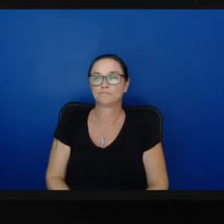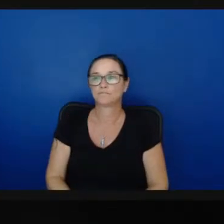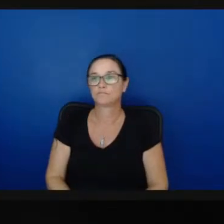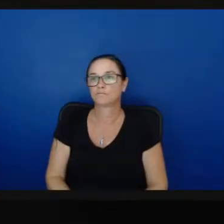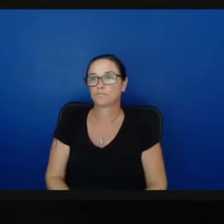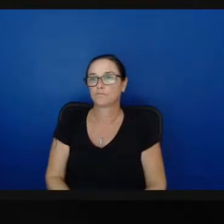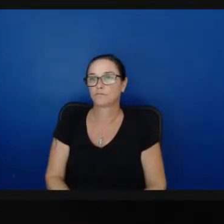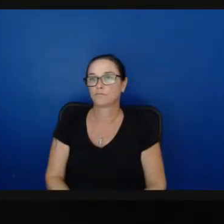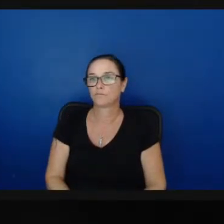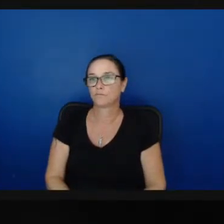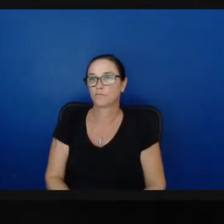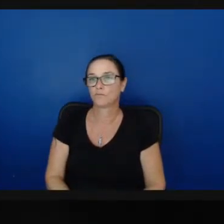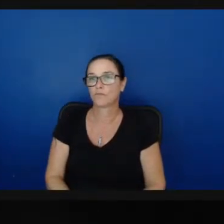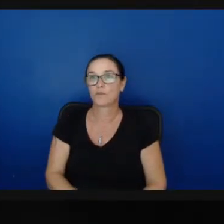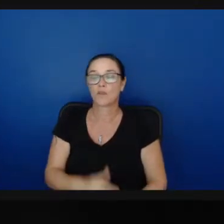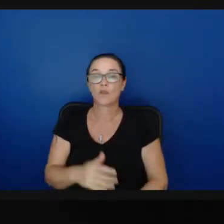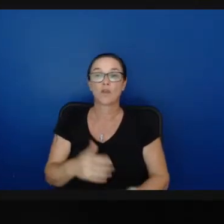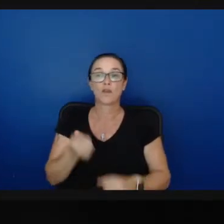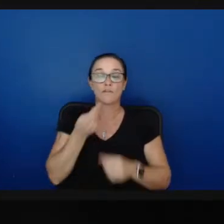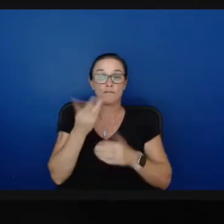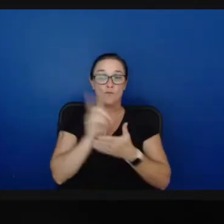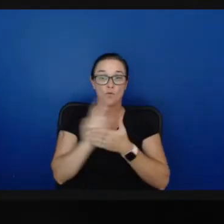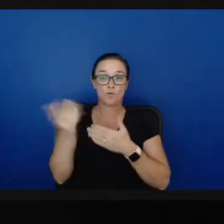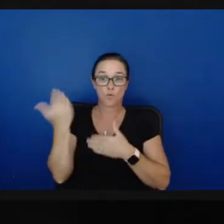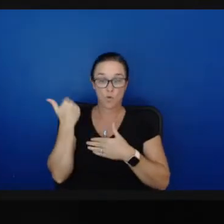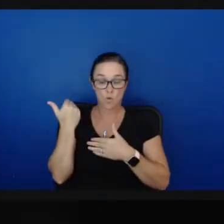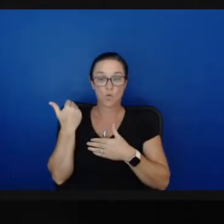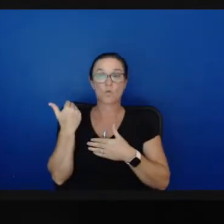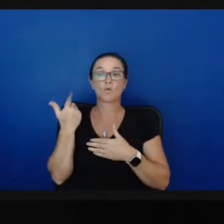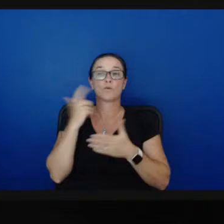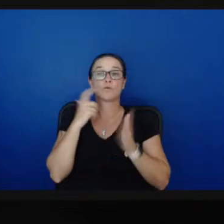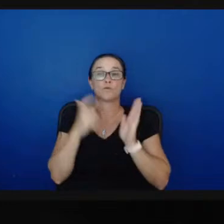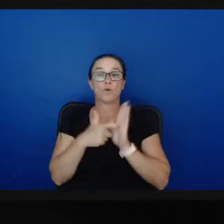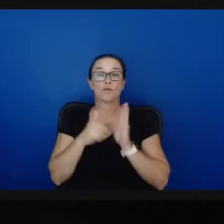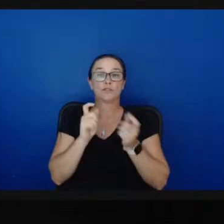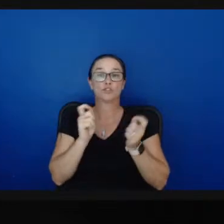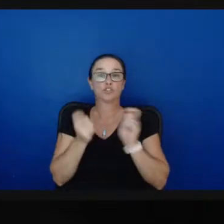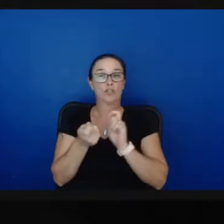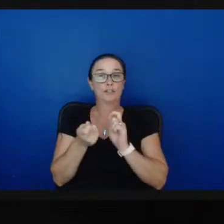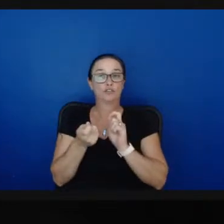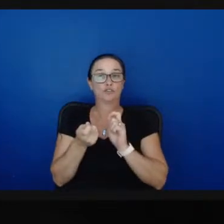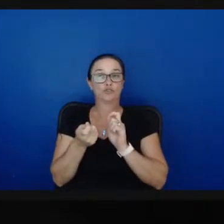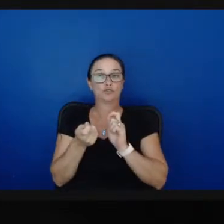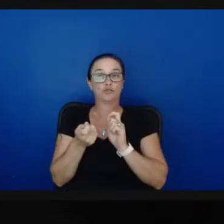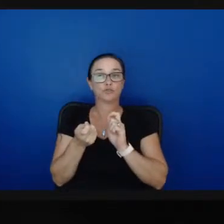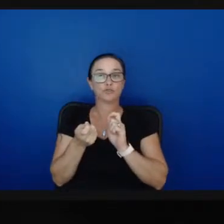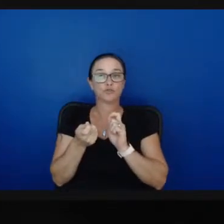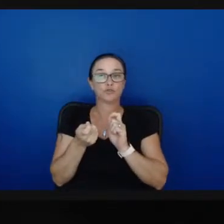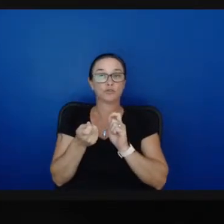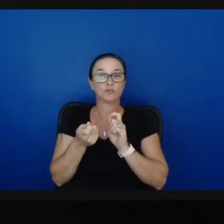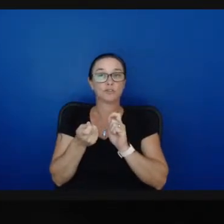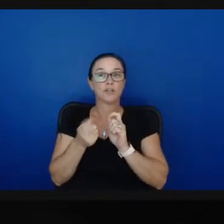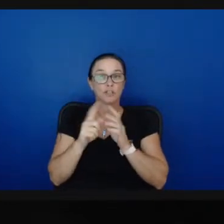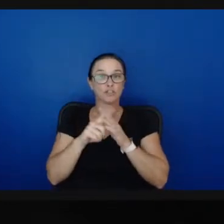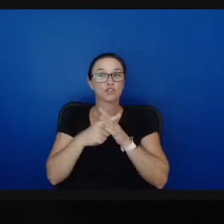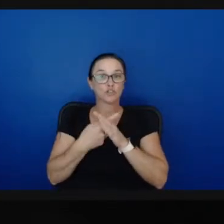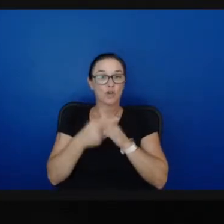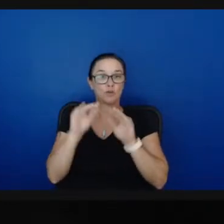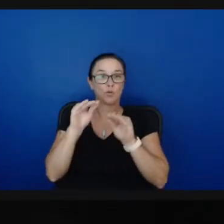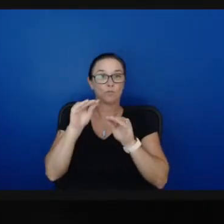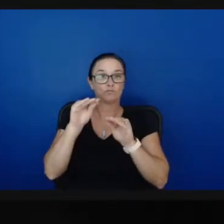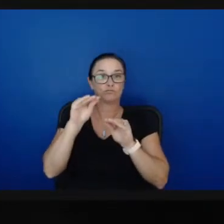So last week, a couple weeks ago, we saw this change and noted the return of extension